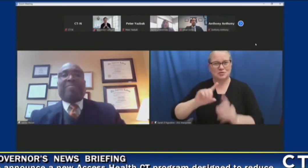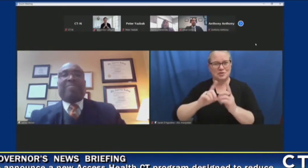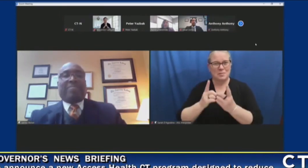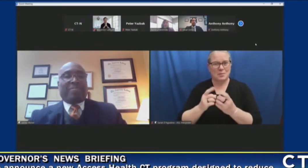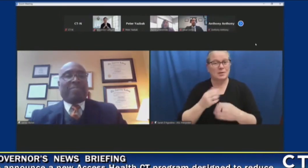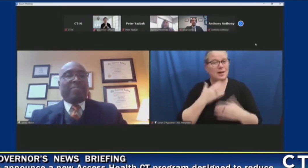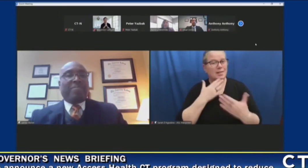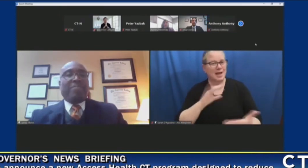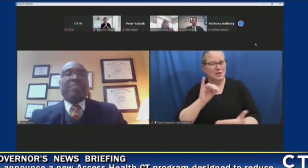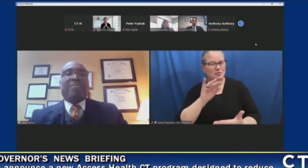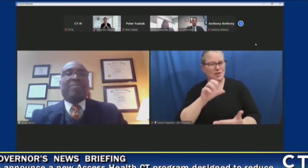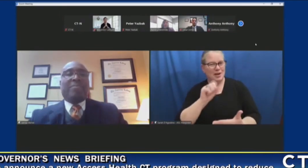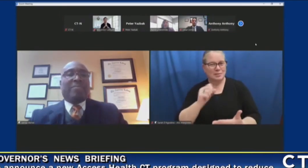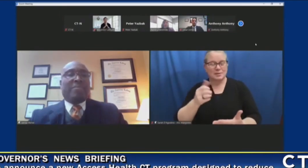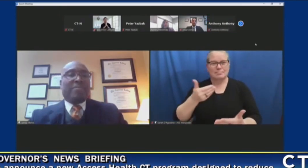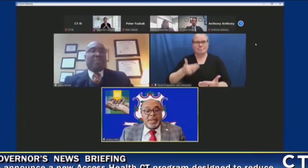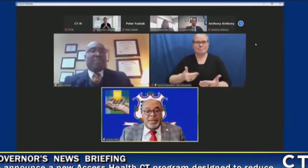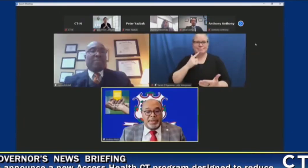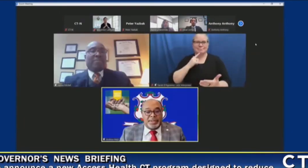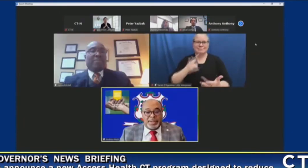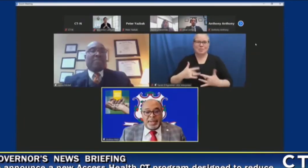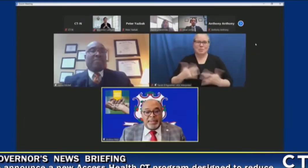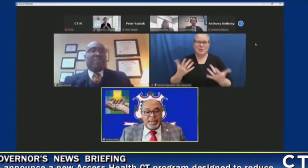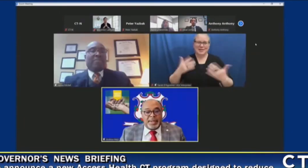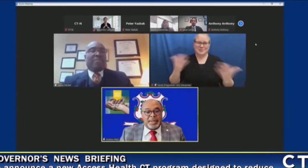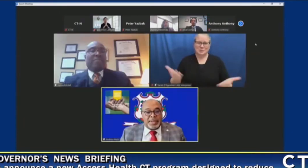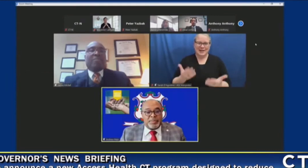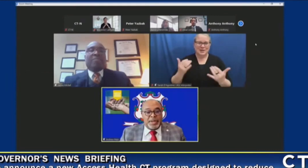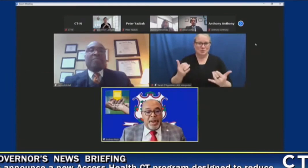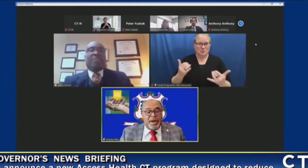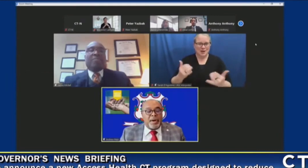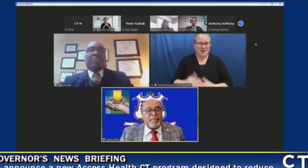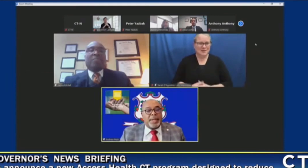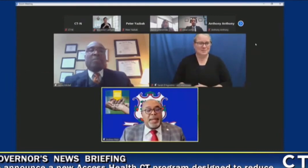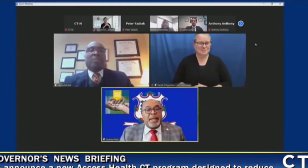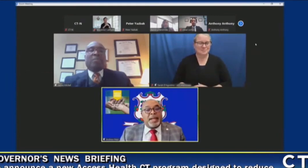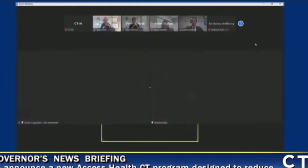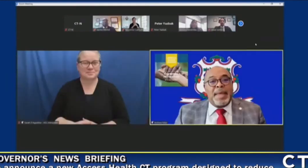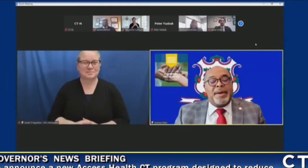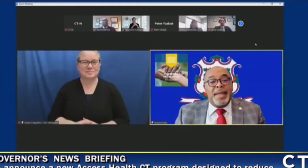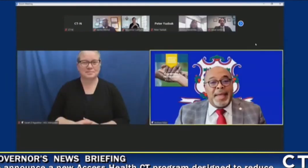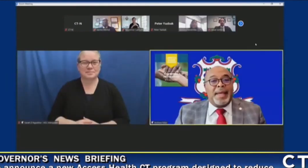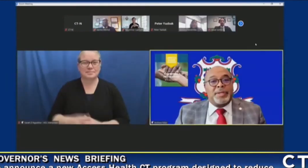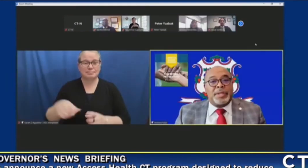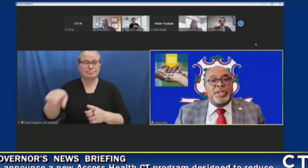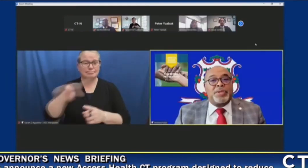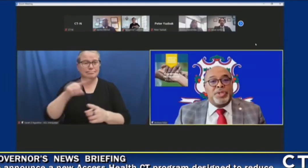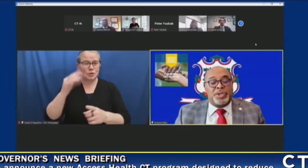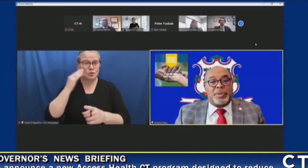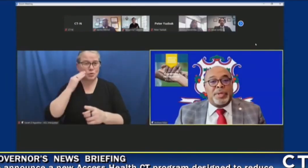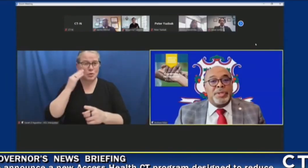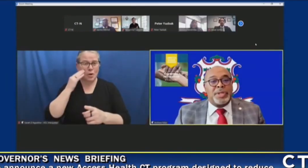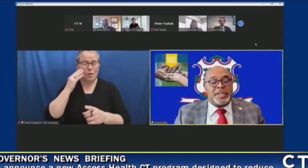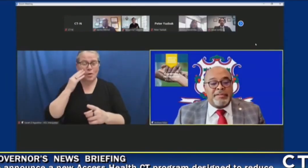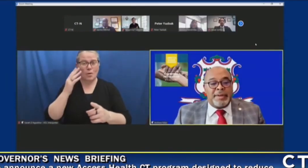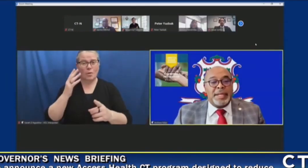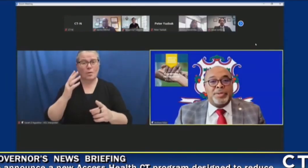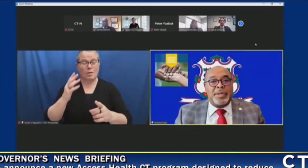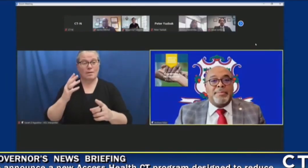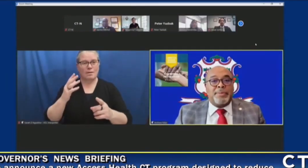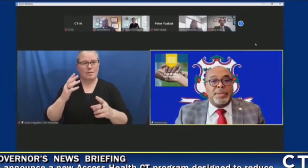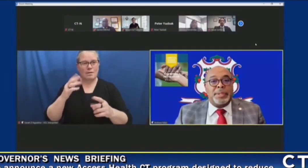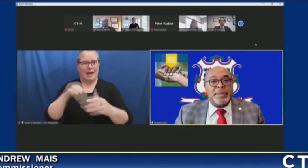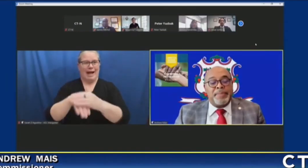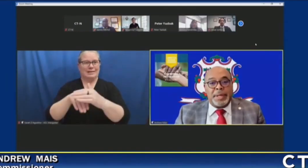Thank you, James. And I am so thrilled to be here today because, as we know, expanding access to insurance is